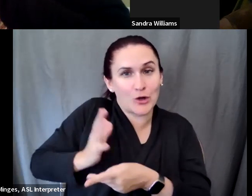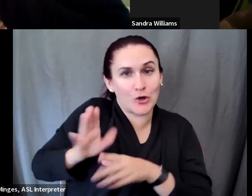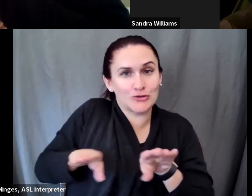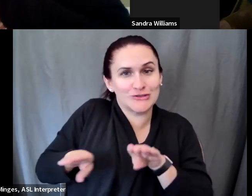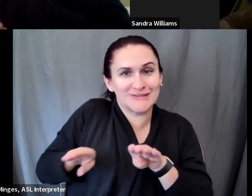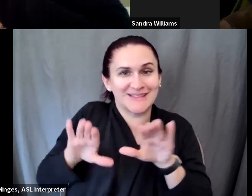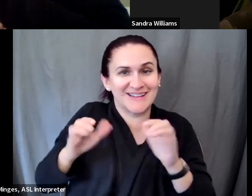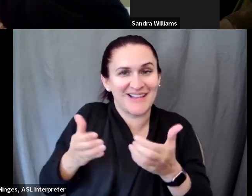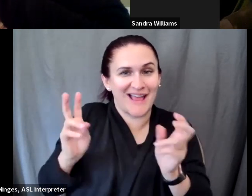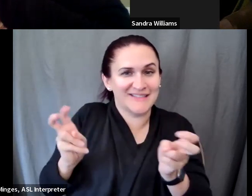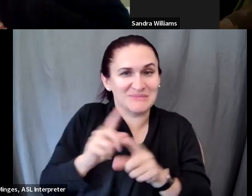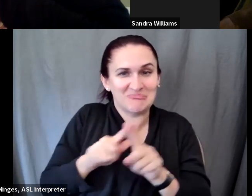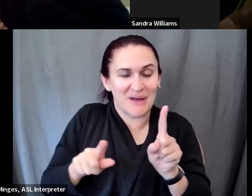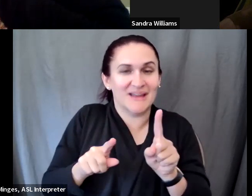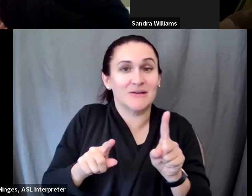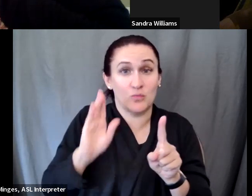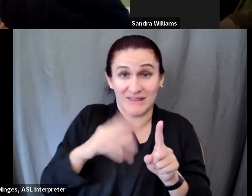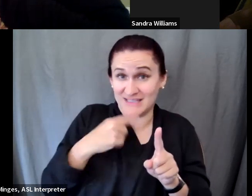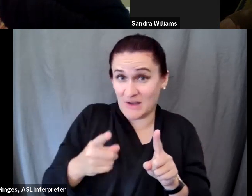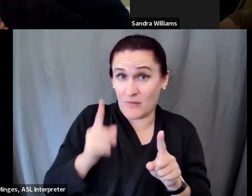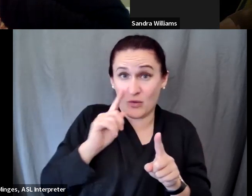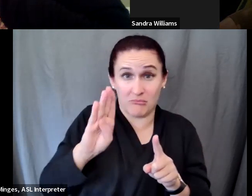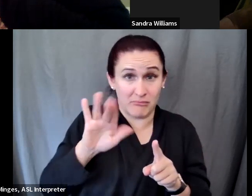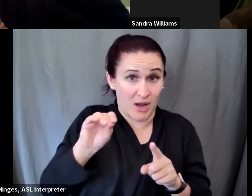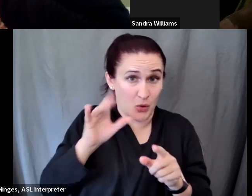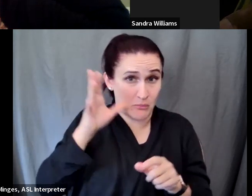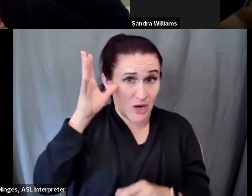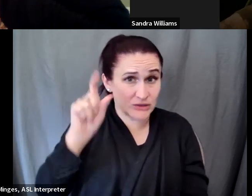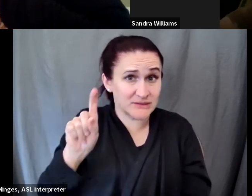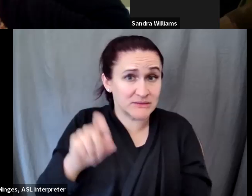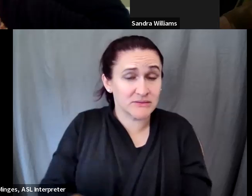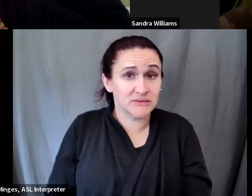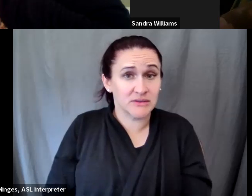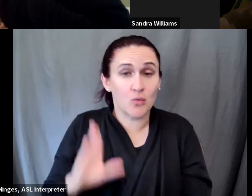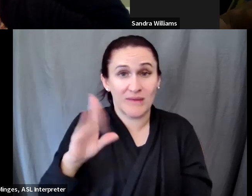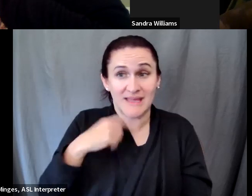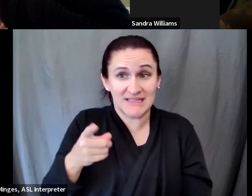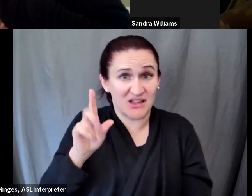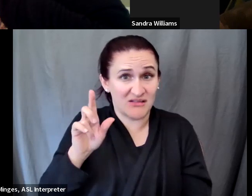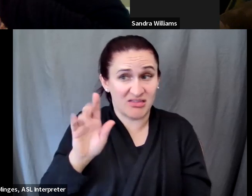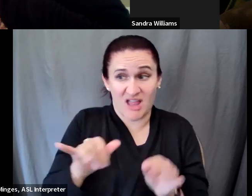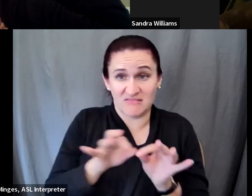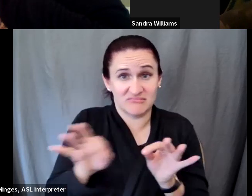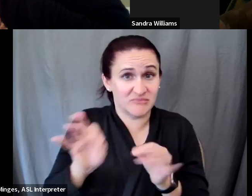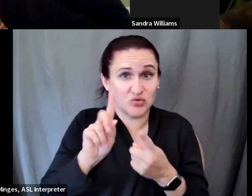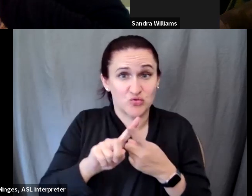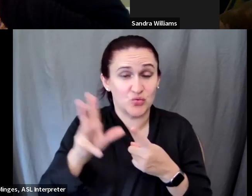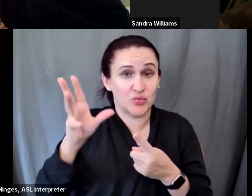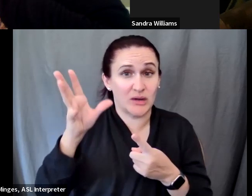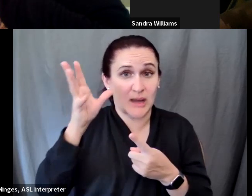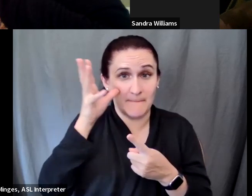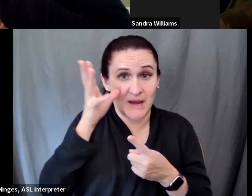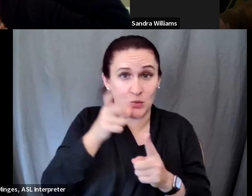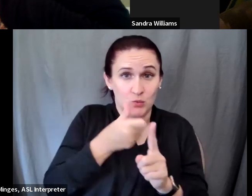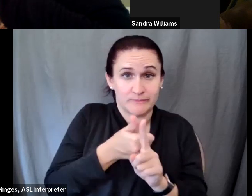would they say that to biological parents? Would they say that to a parent